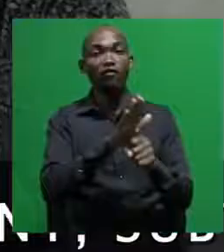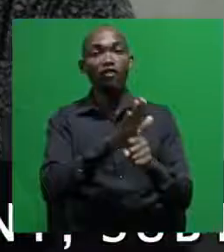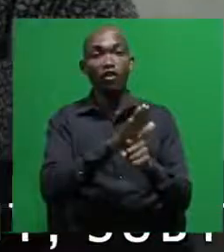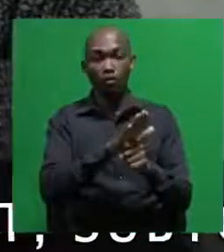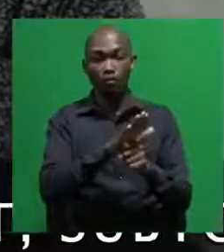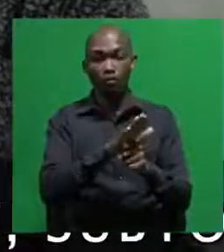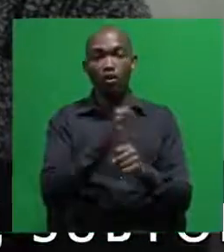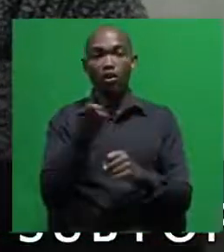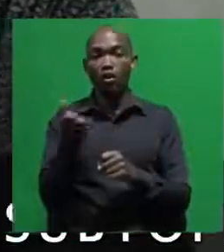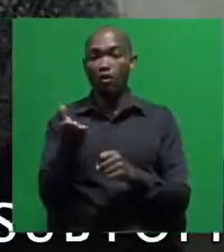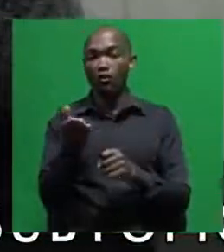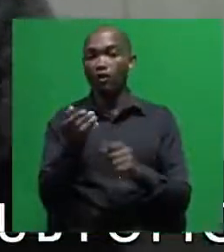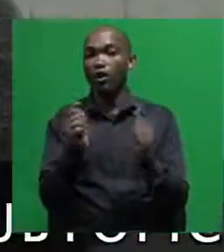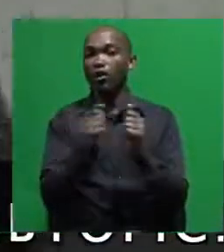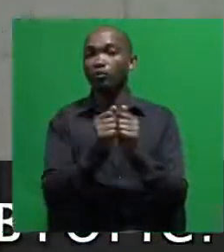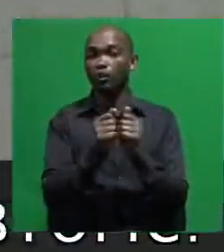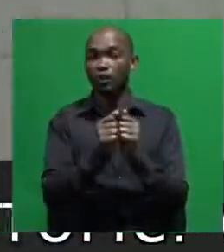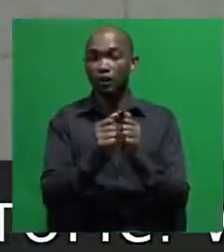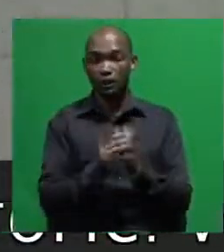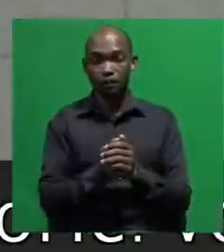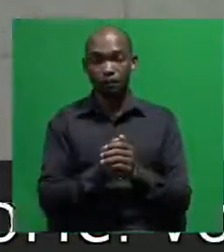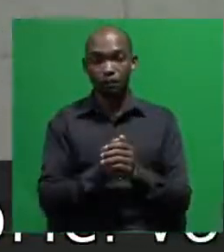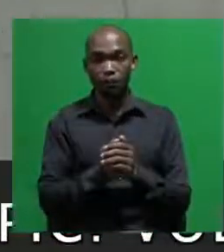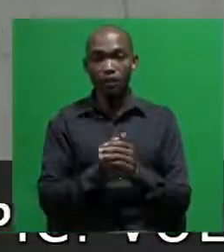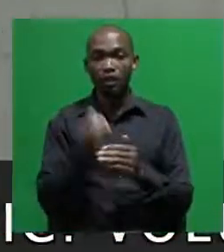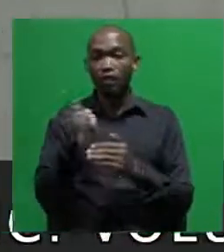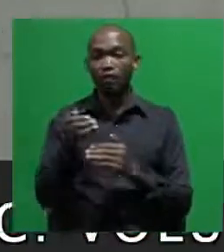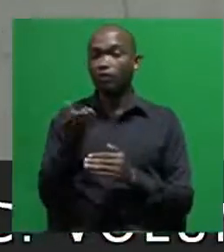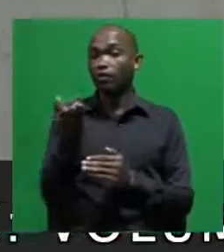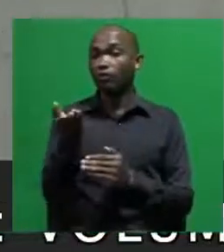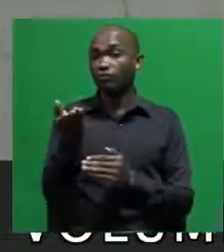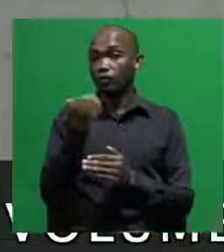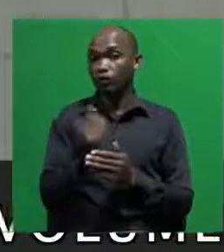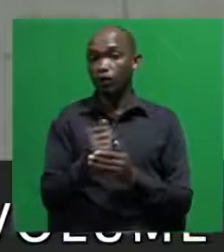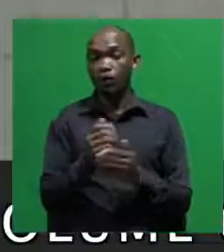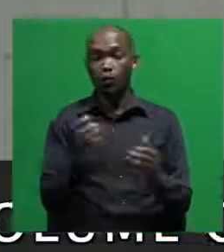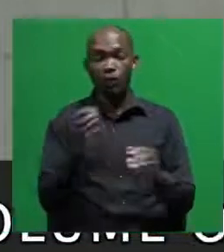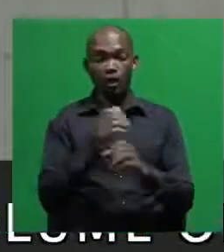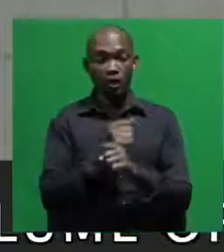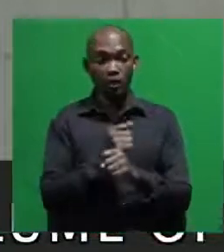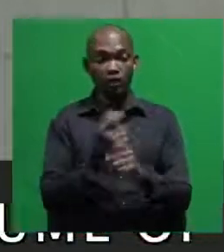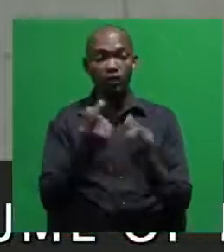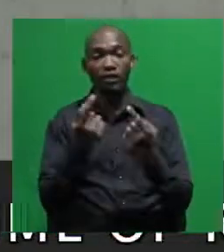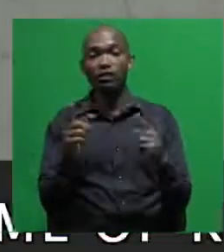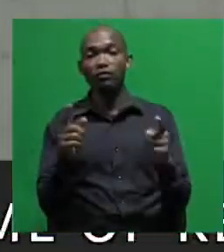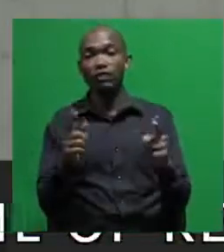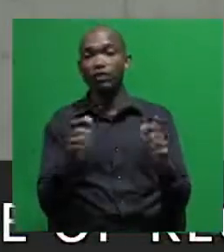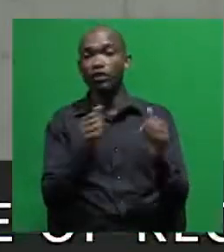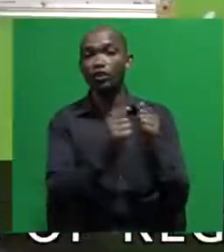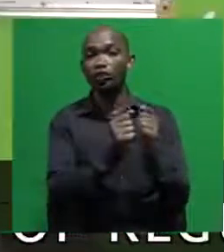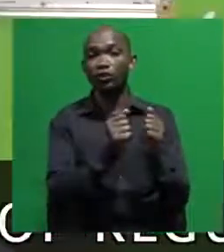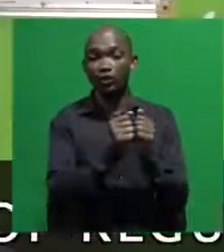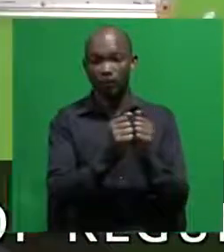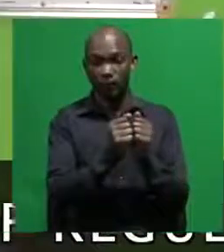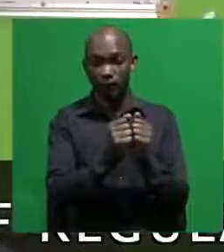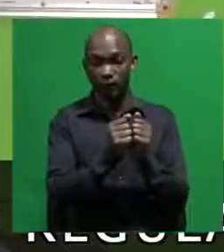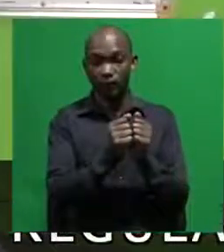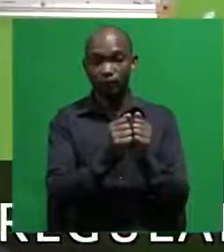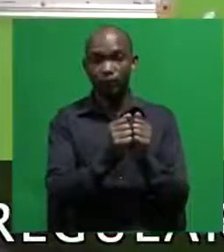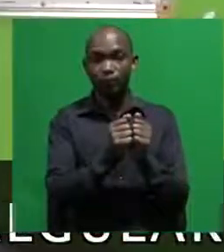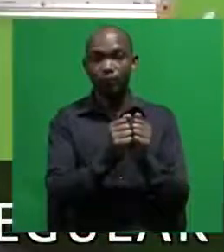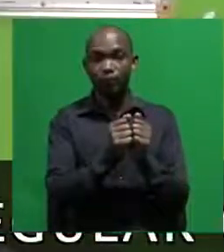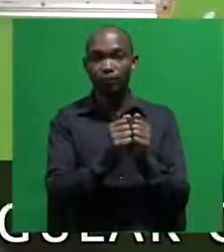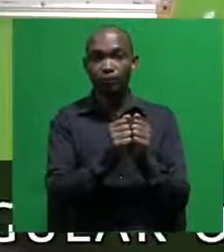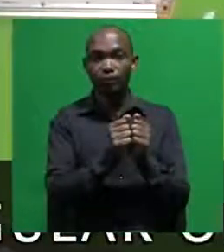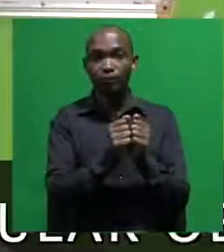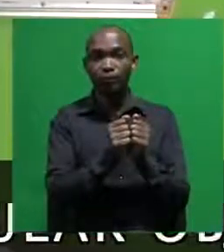welcome. By starting here in front of you, we have different objectives. We have